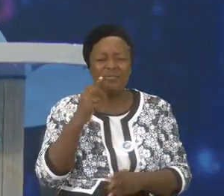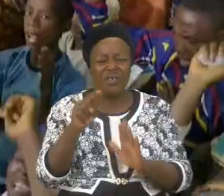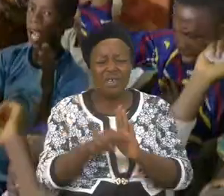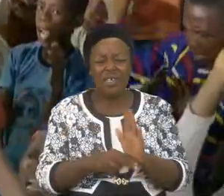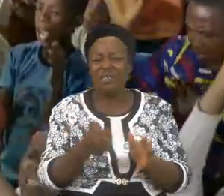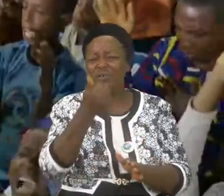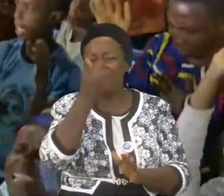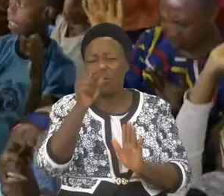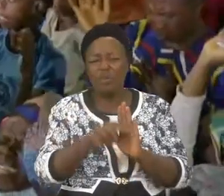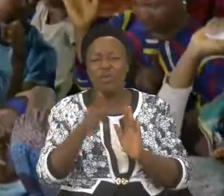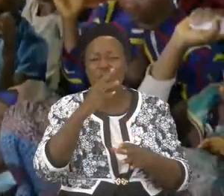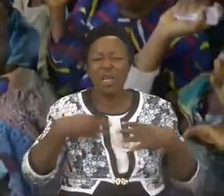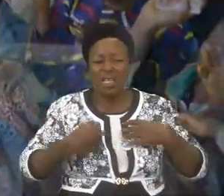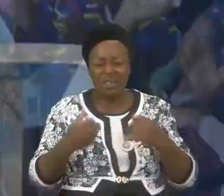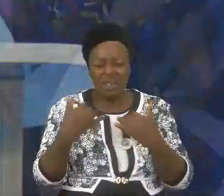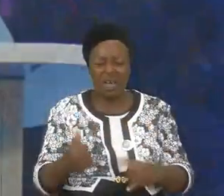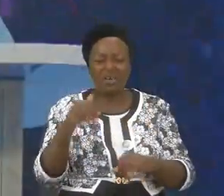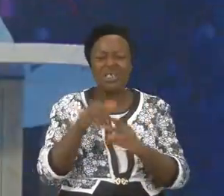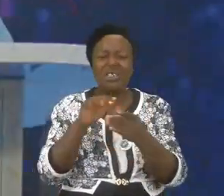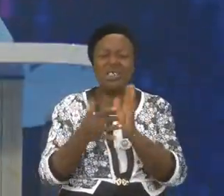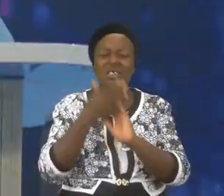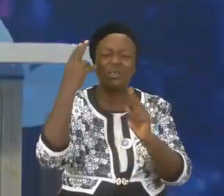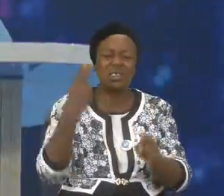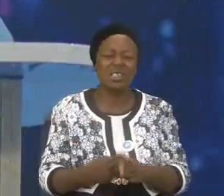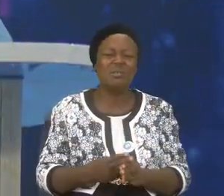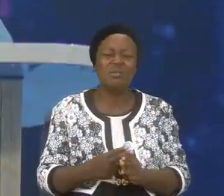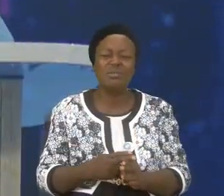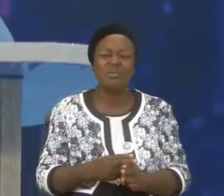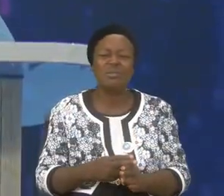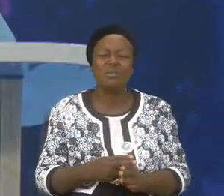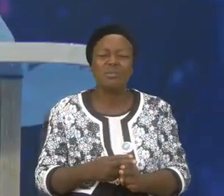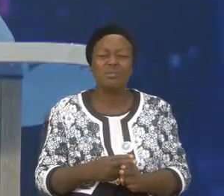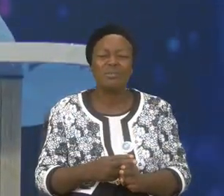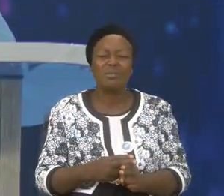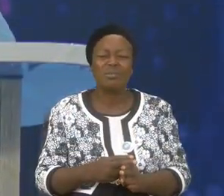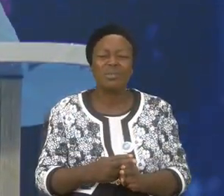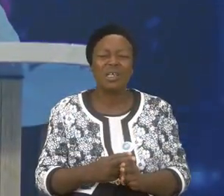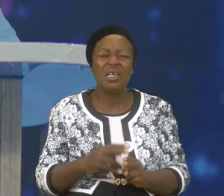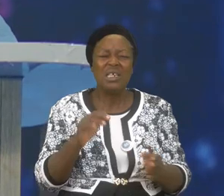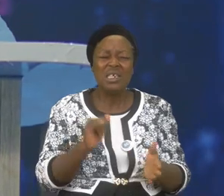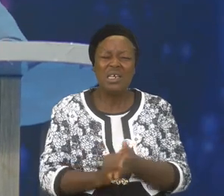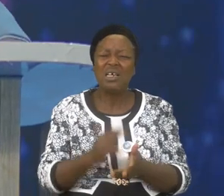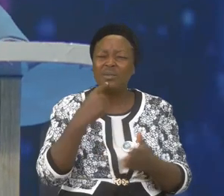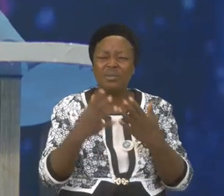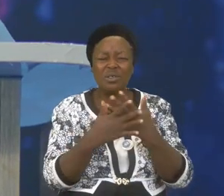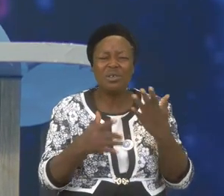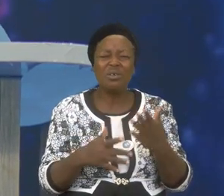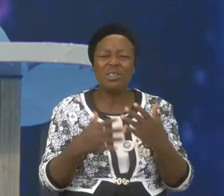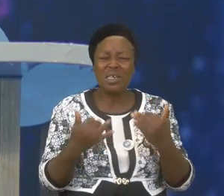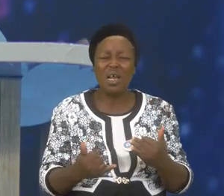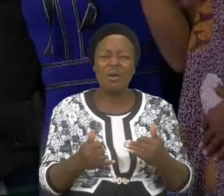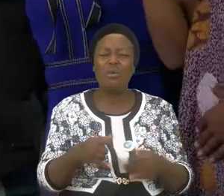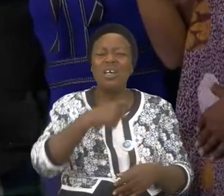name. That issue of blood, dry up right now in Jesus'